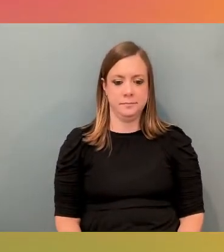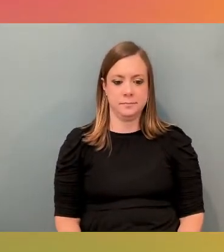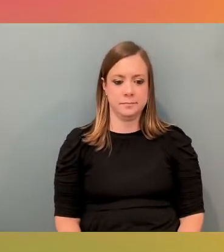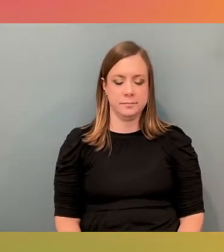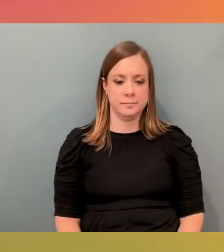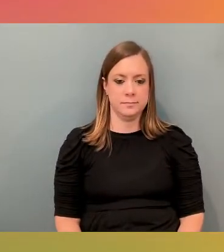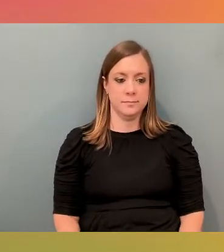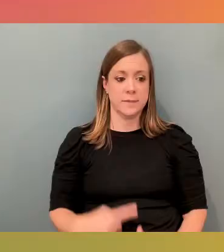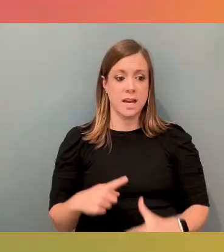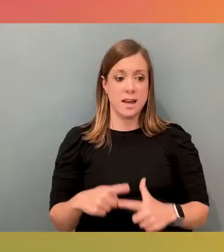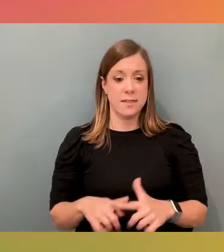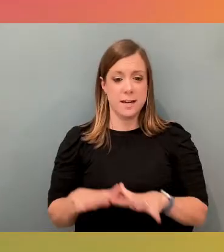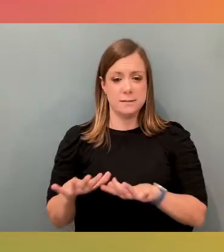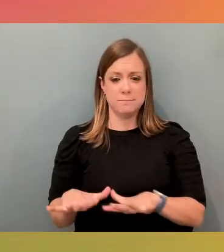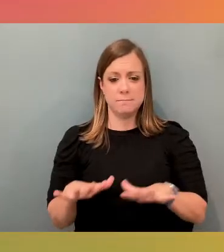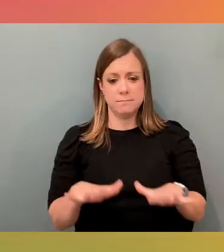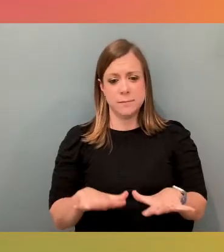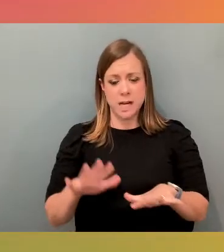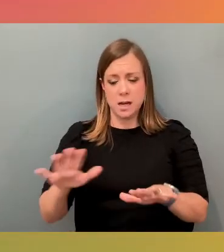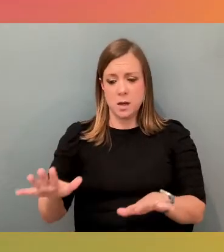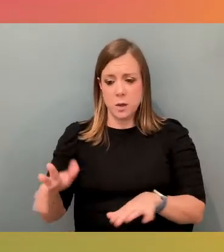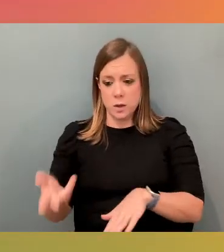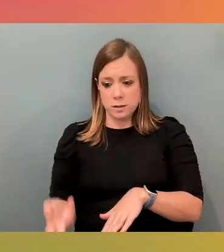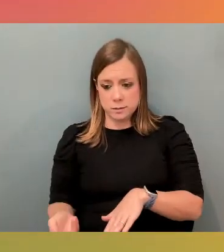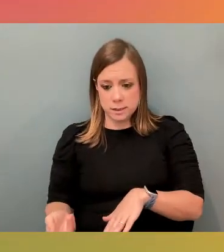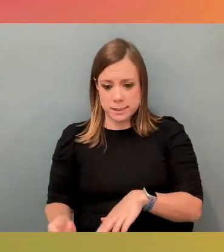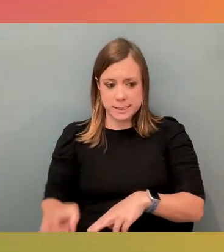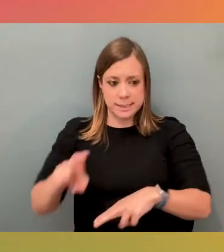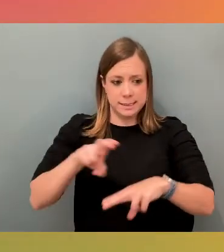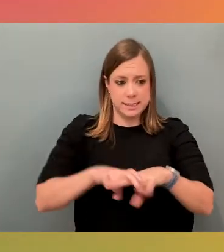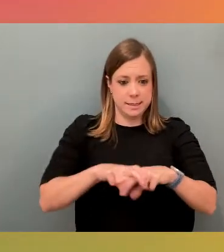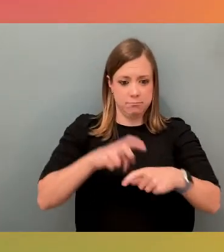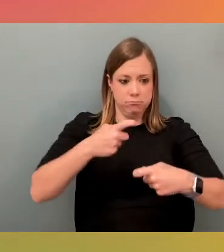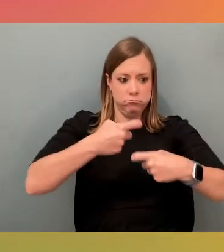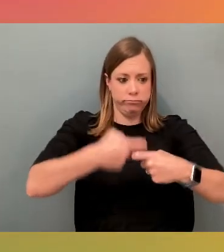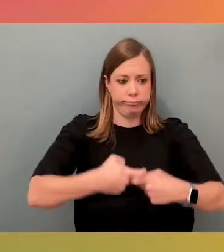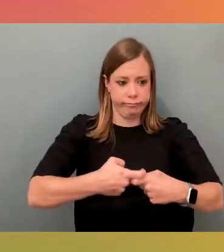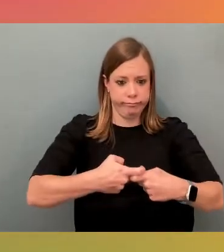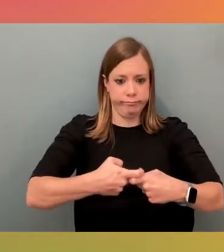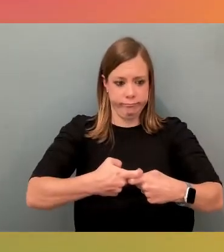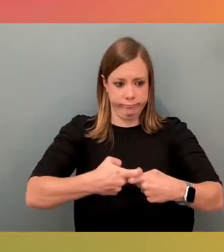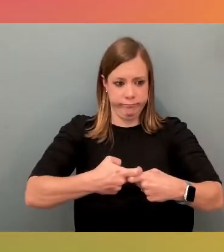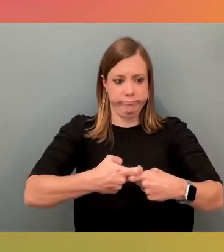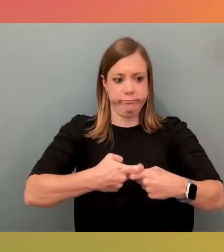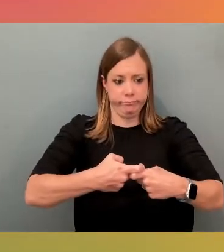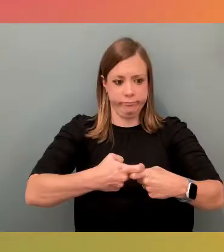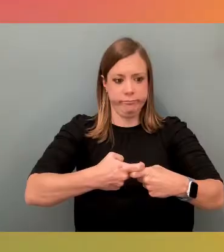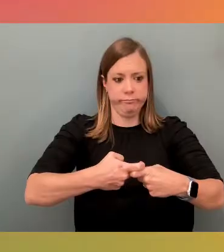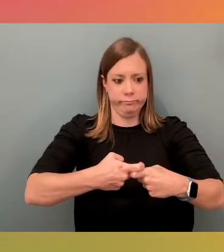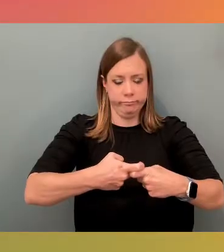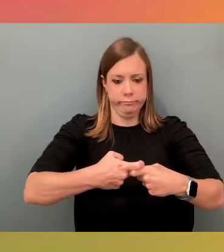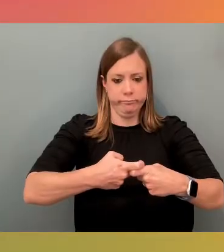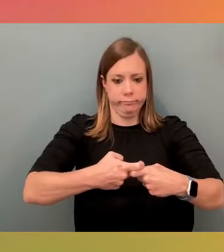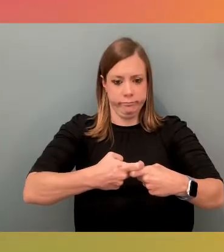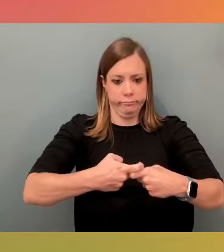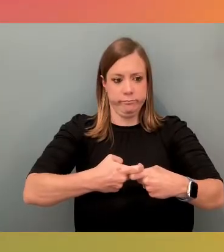And take your time making your way to a comfortable seated position with the legs crossed.